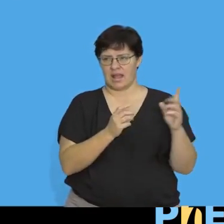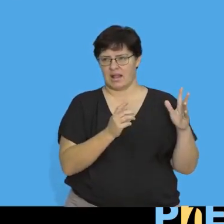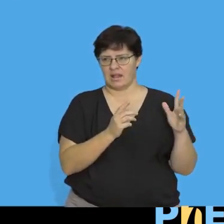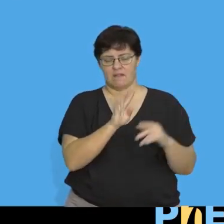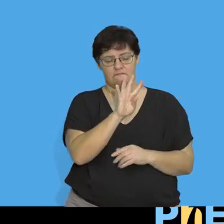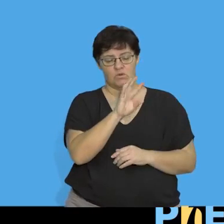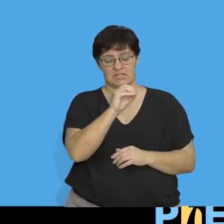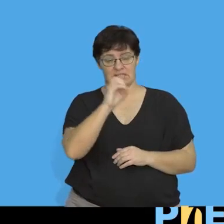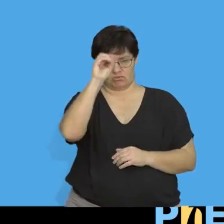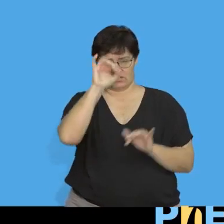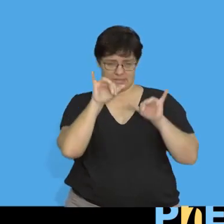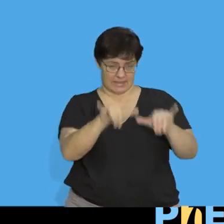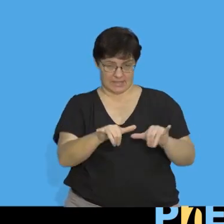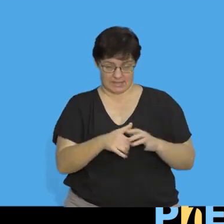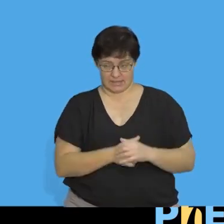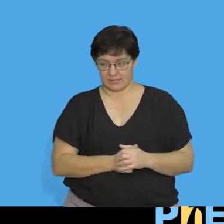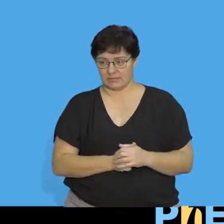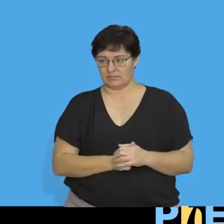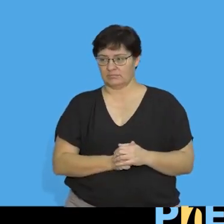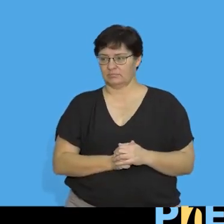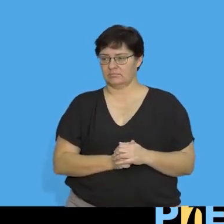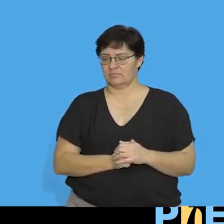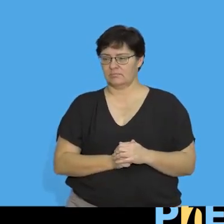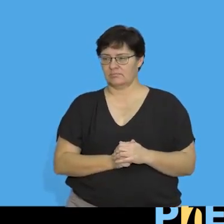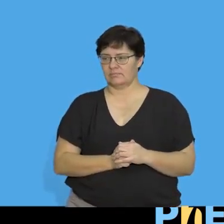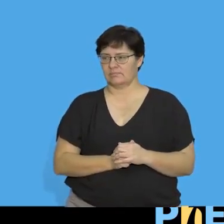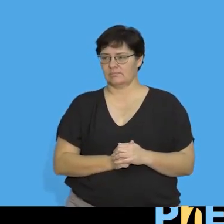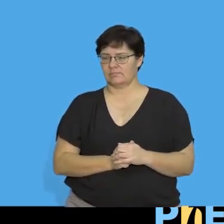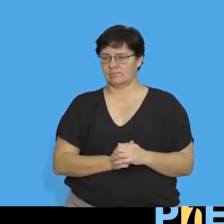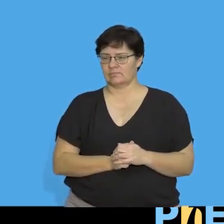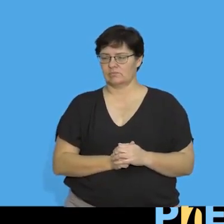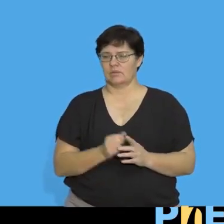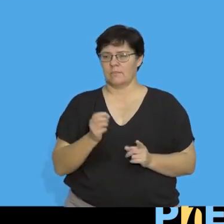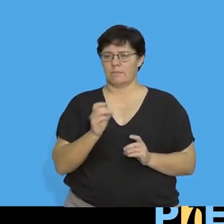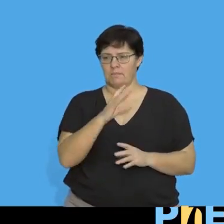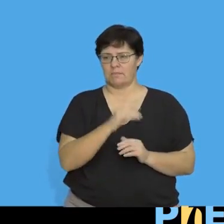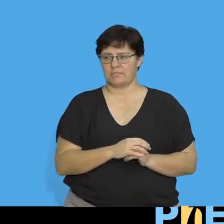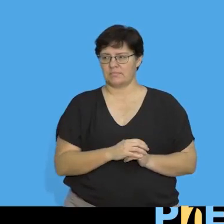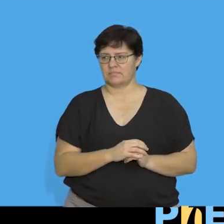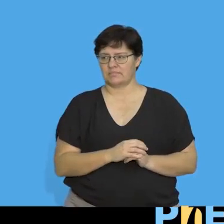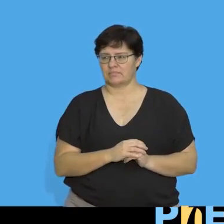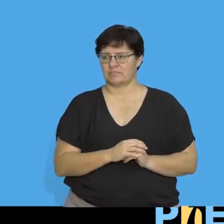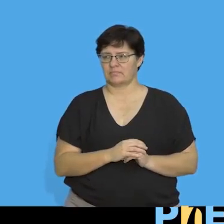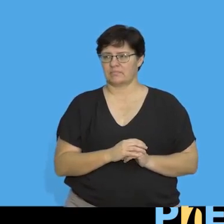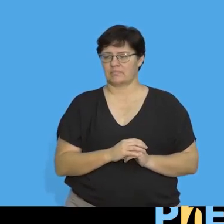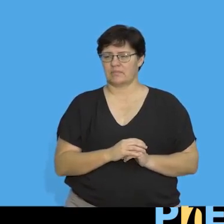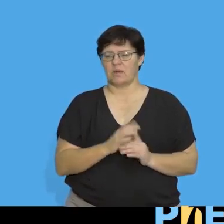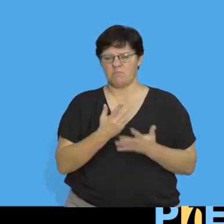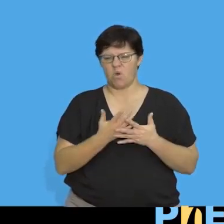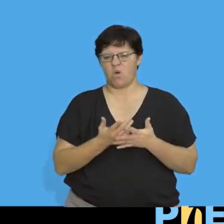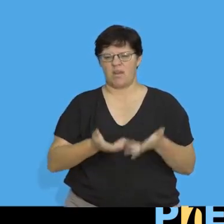40 degrees, and let's let it go, and let's collect that data.